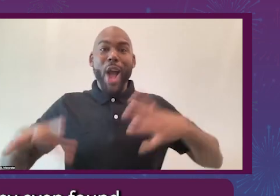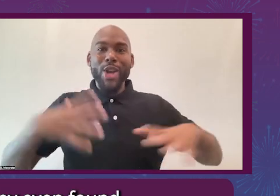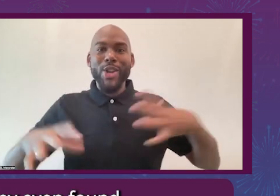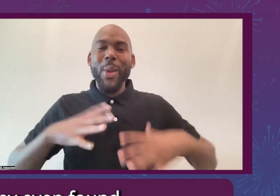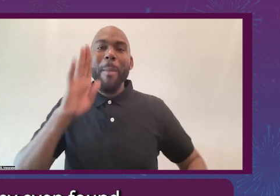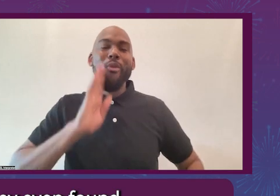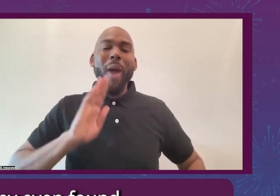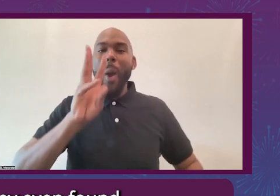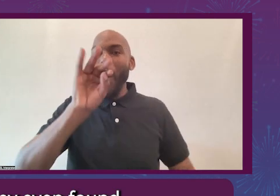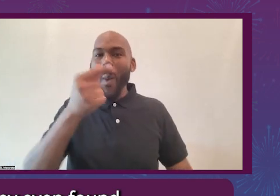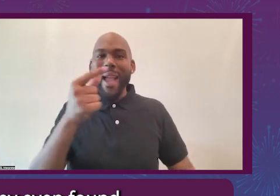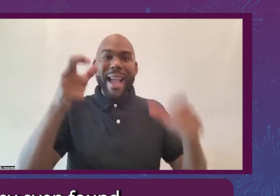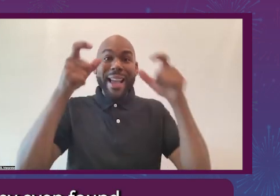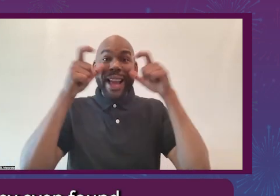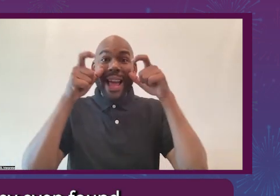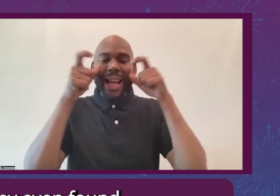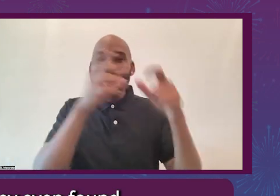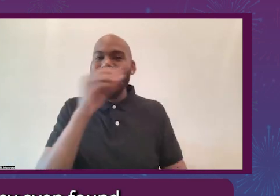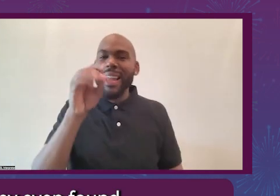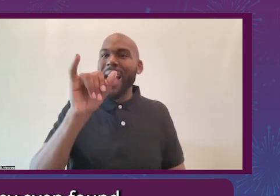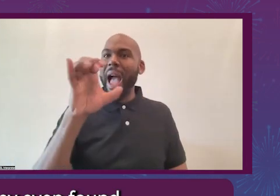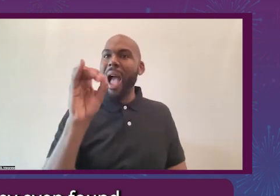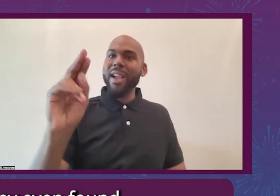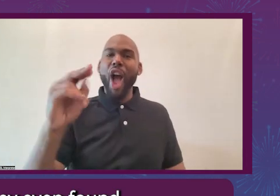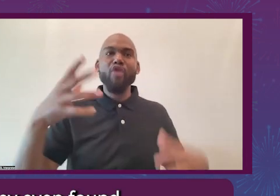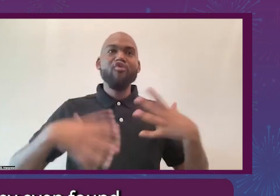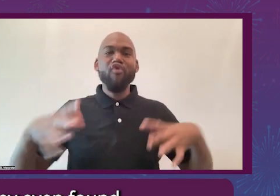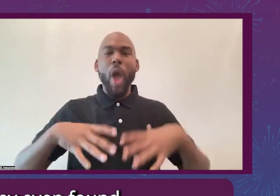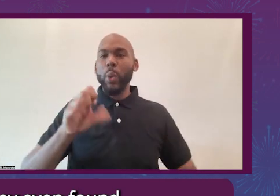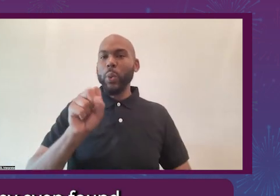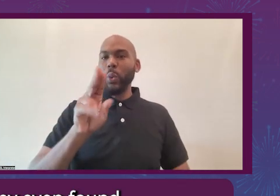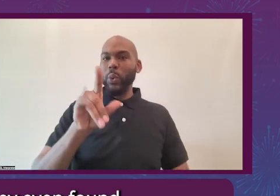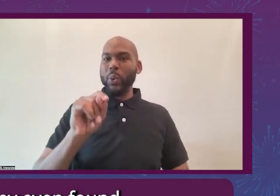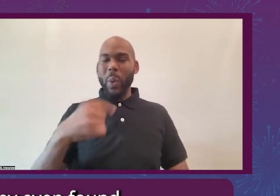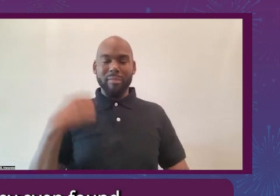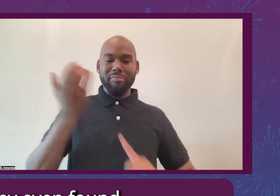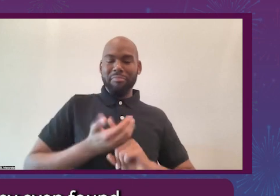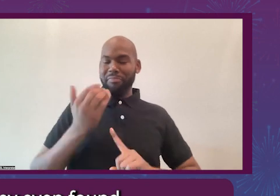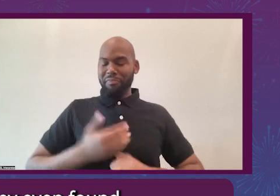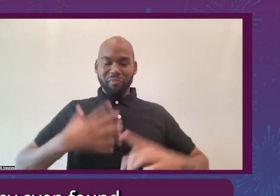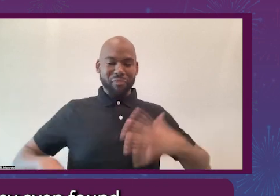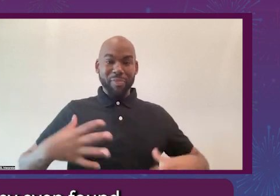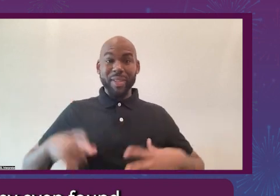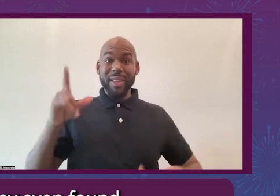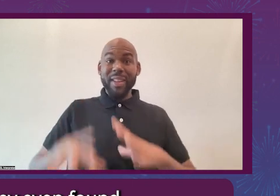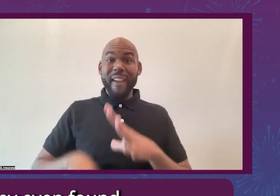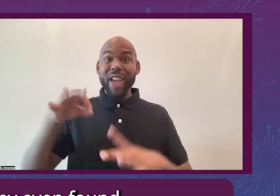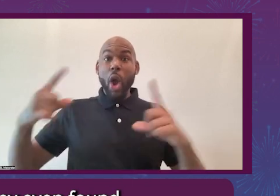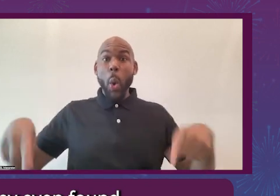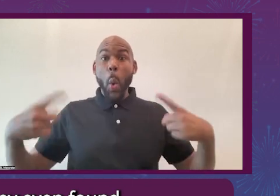and the iconic dress suit. And they even found a wheelchair that was